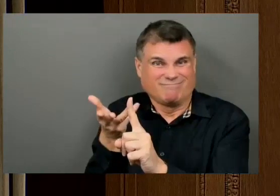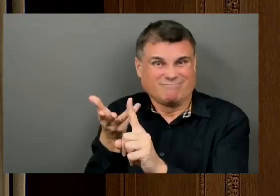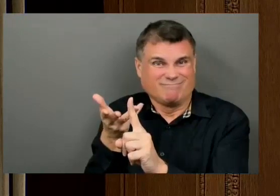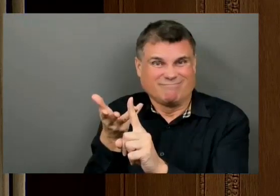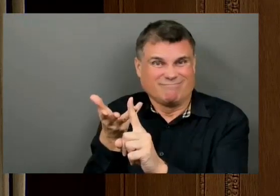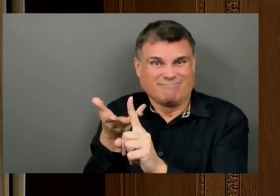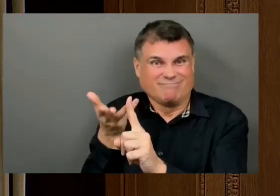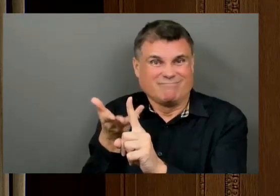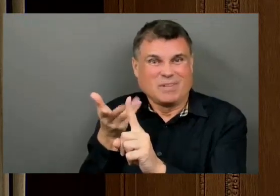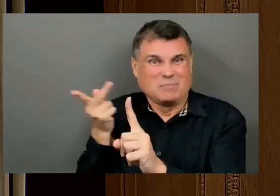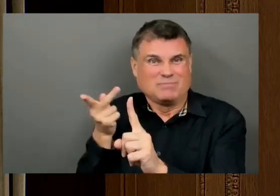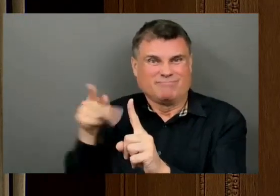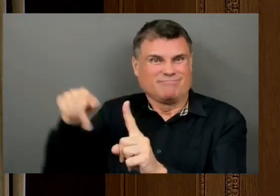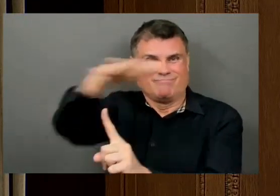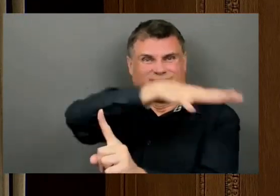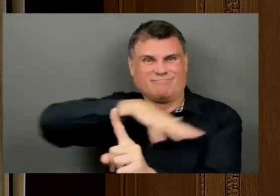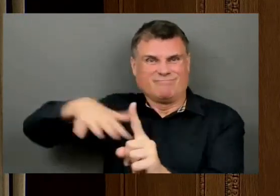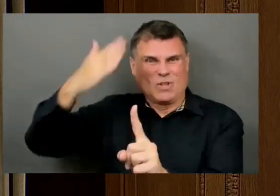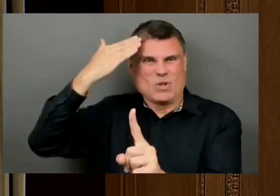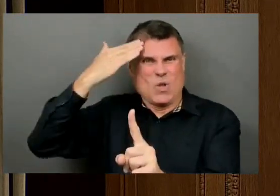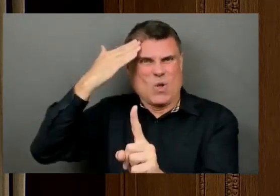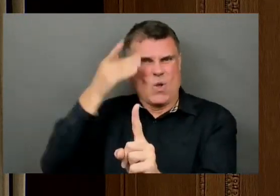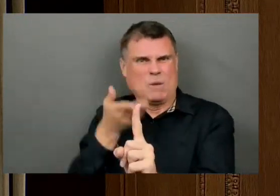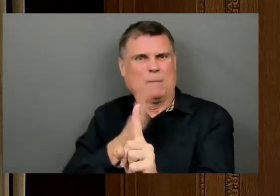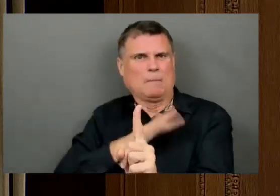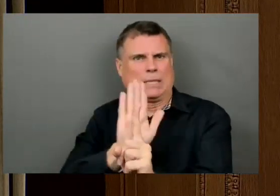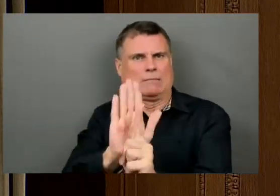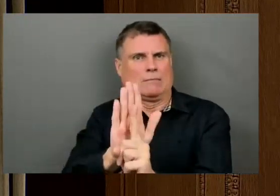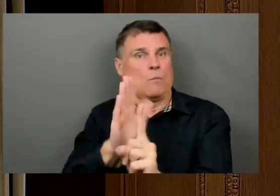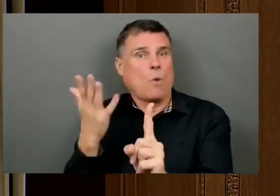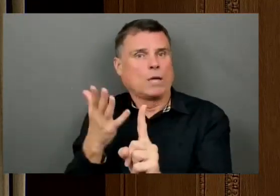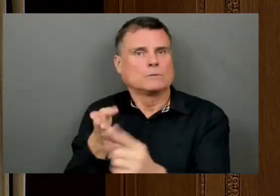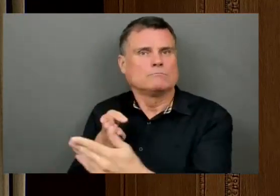She blamed Jews for not getting a job at the UN.